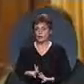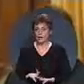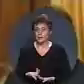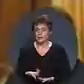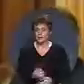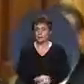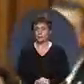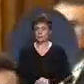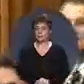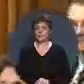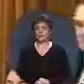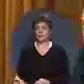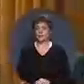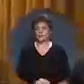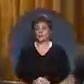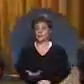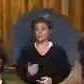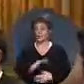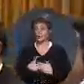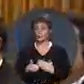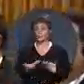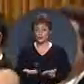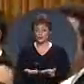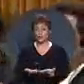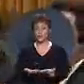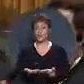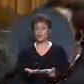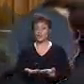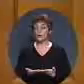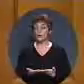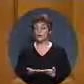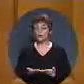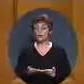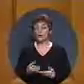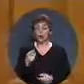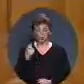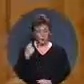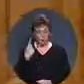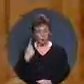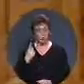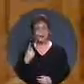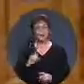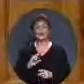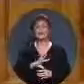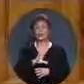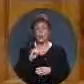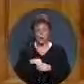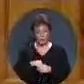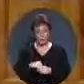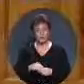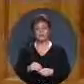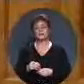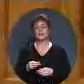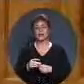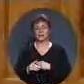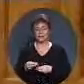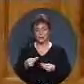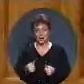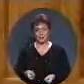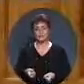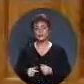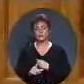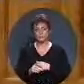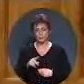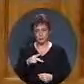the Chief of Staff to the Prime Minister. Honourable Member for Ajax Pickering. Well, Mr. Speaker, the member should be very careful with what he said.